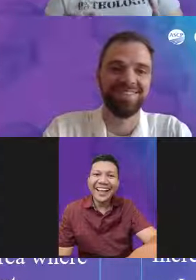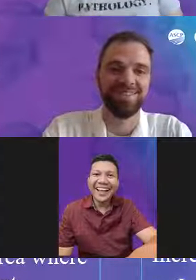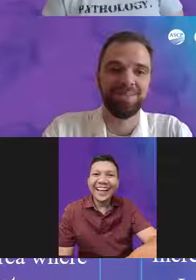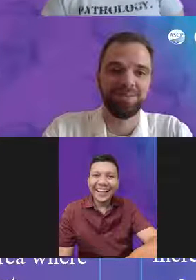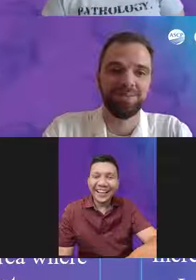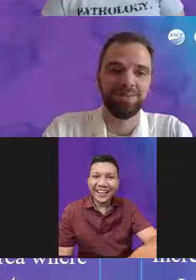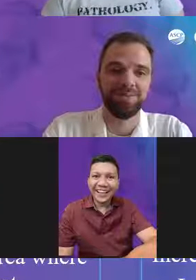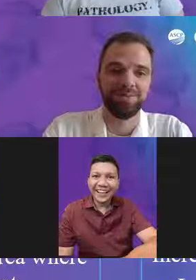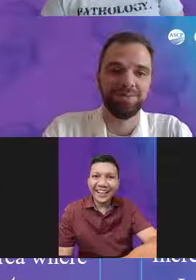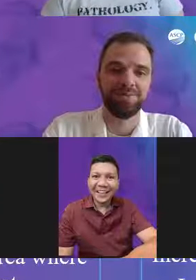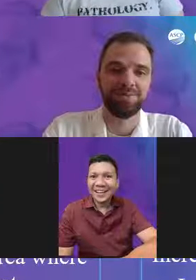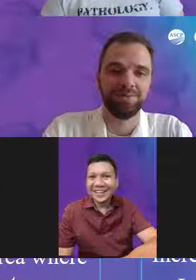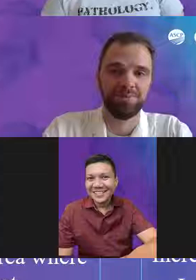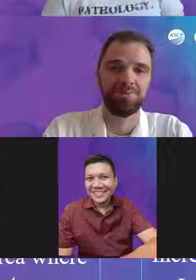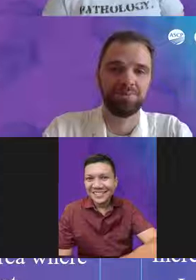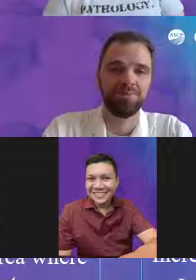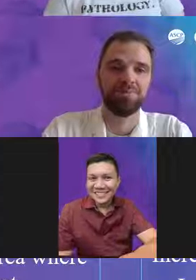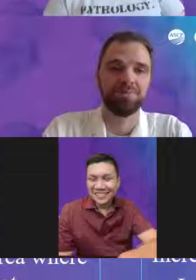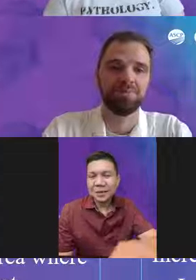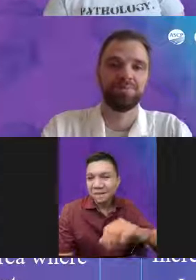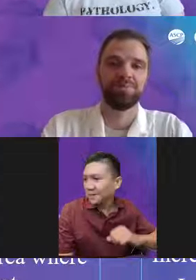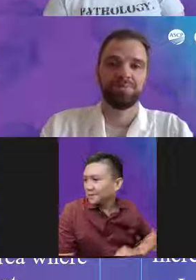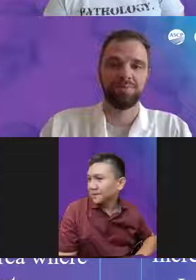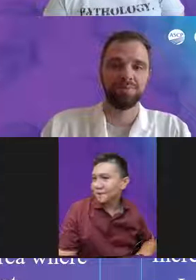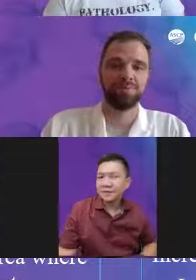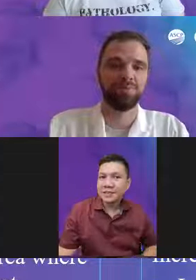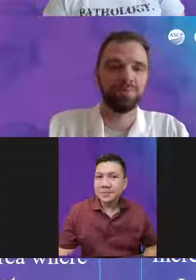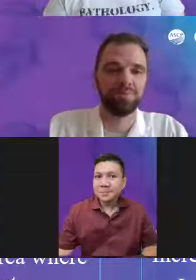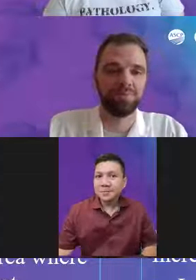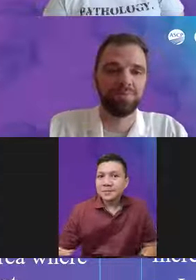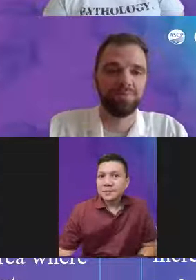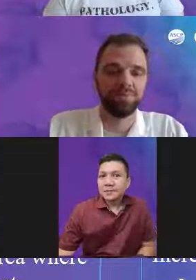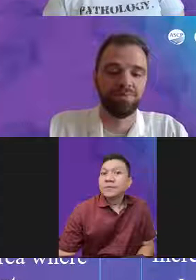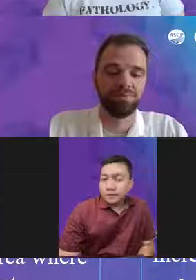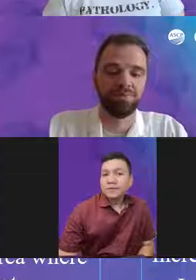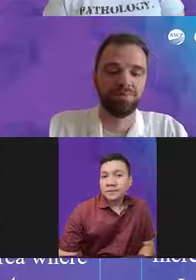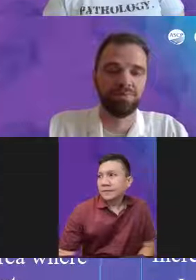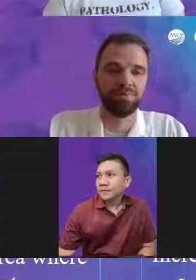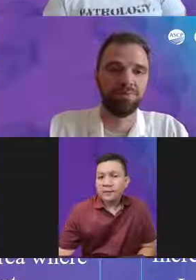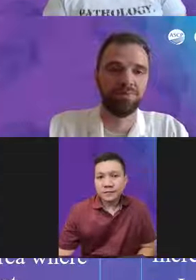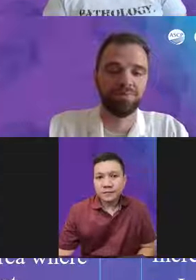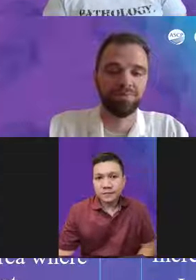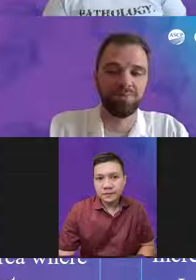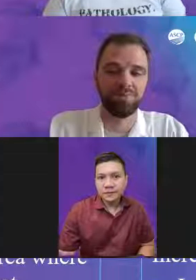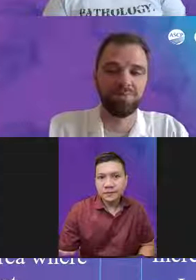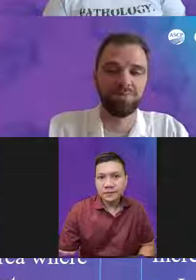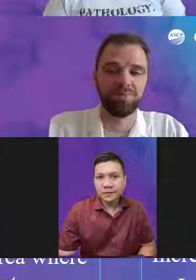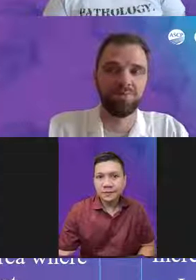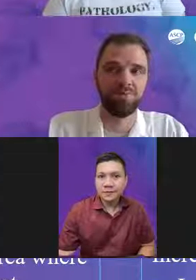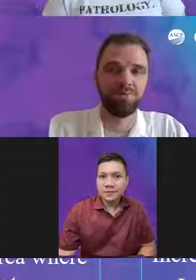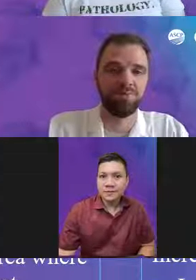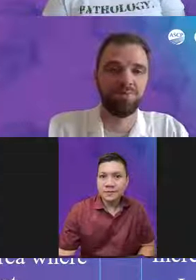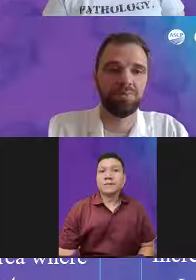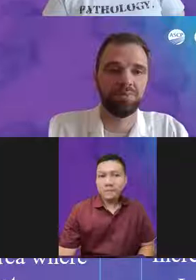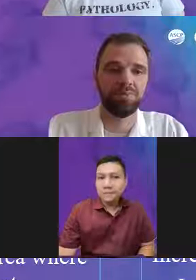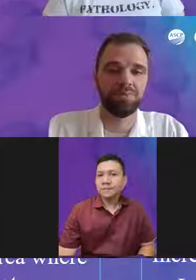I've been leading the charge at our institution about interprofessional education, especially involving the